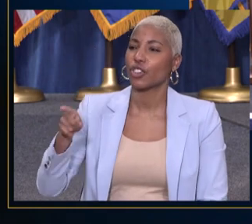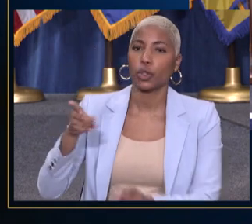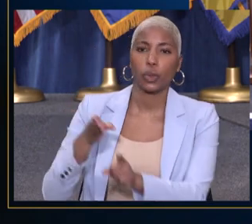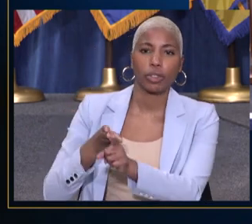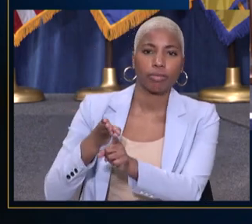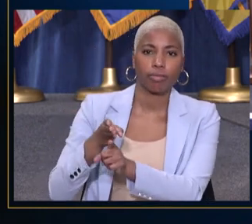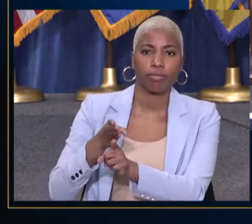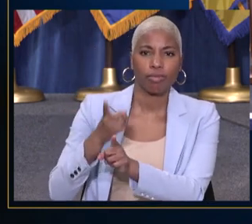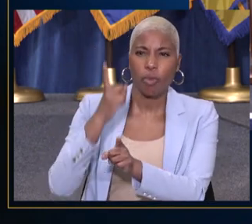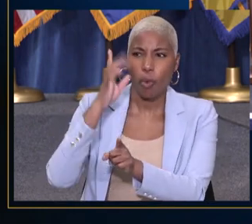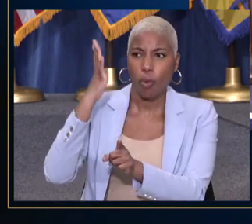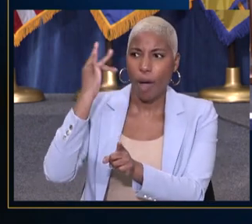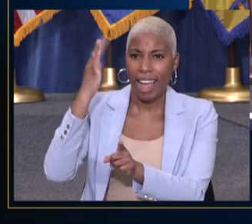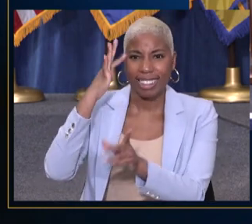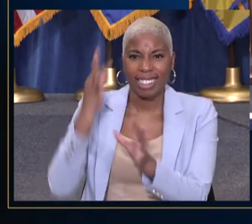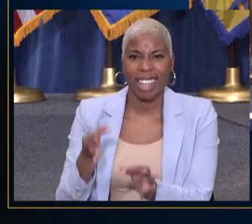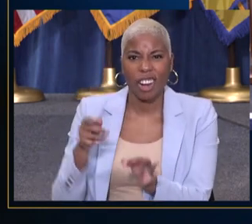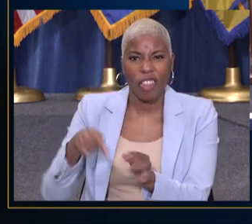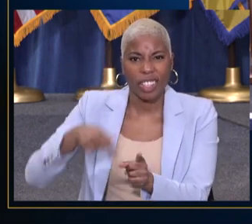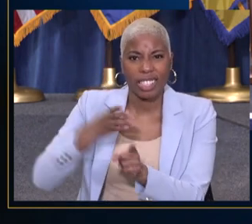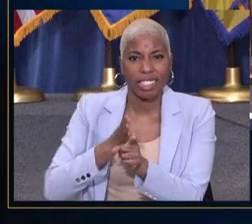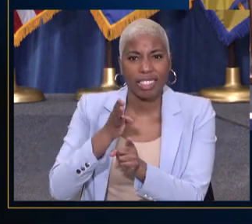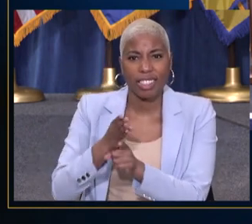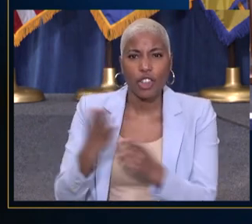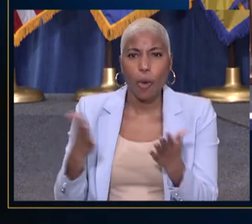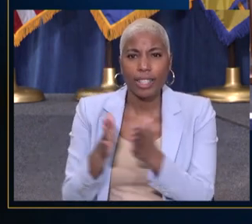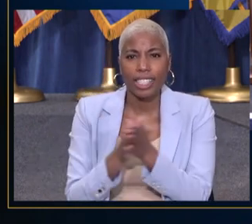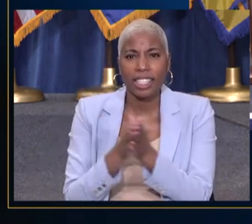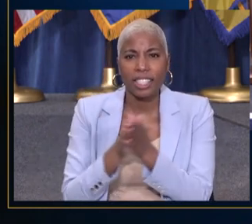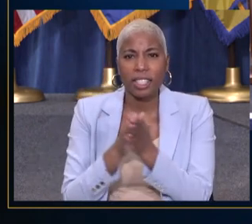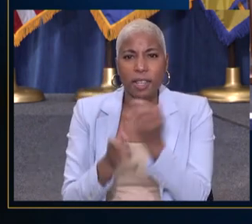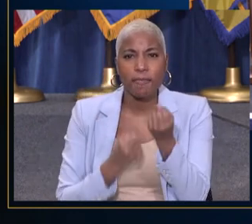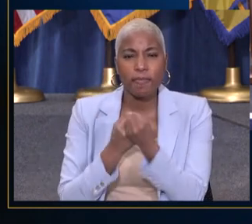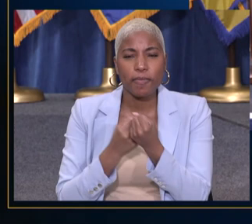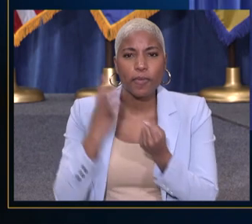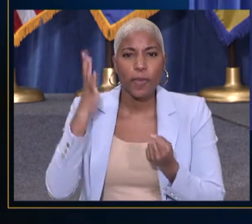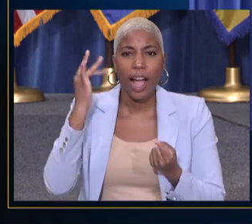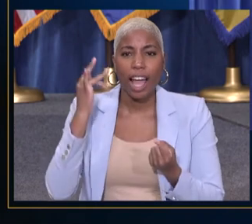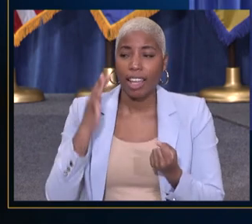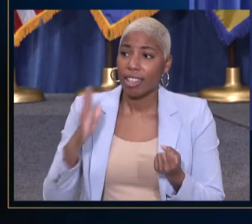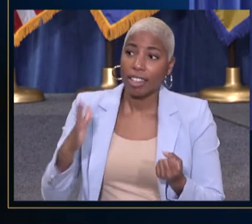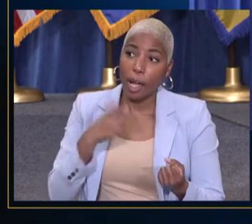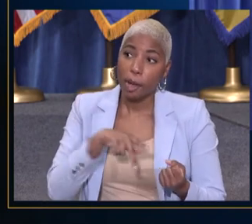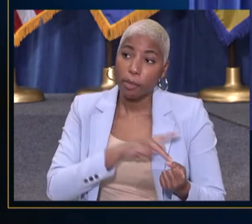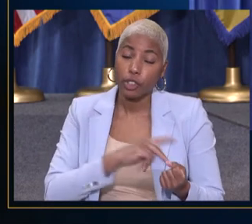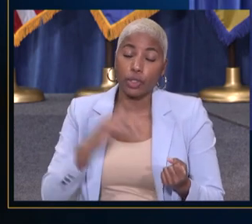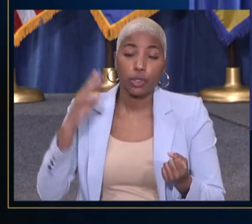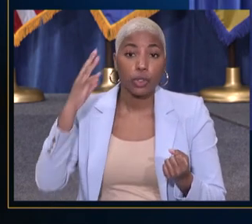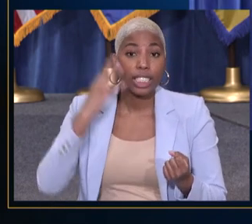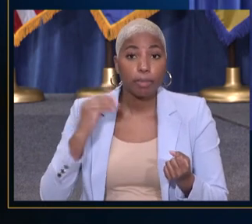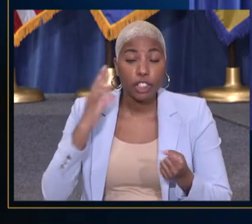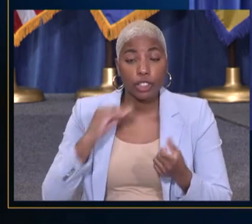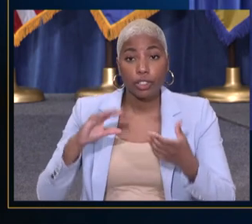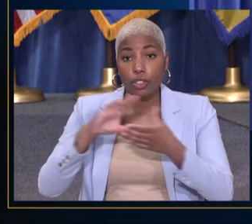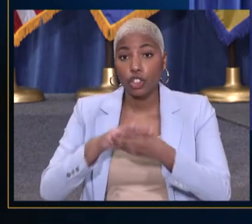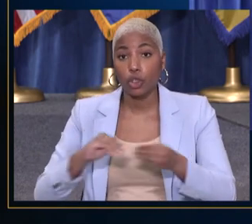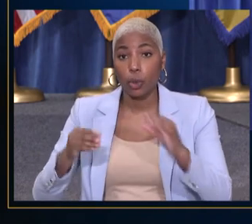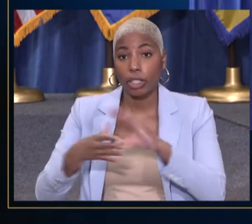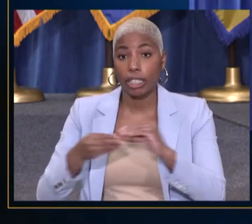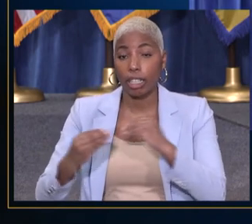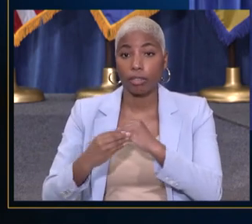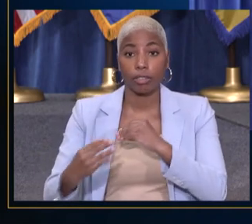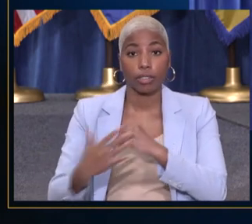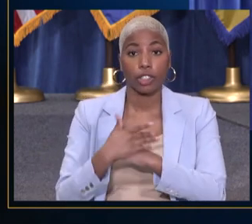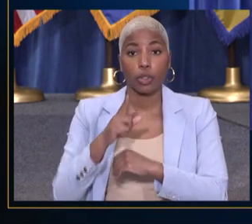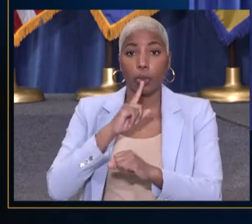space. Why this? What's your driving force? Could you share a personal story or experience that has shaped your